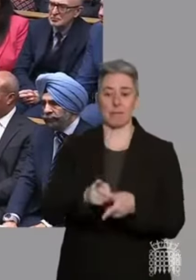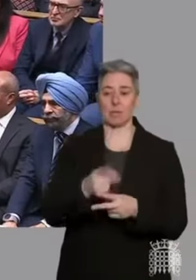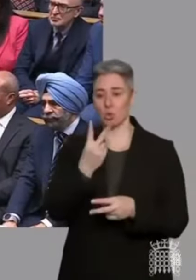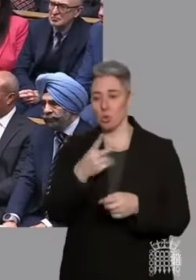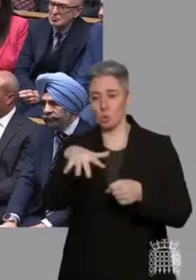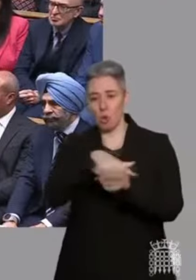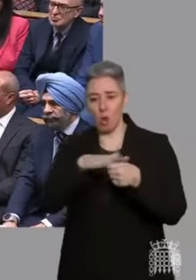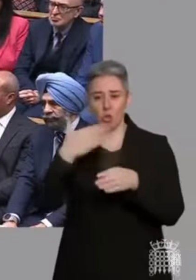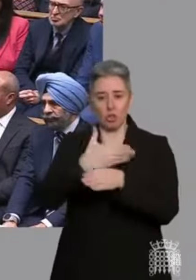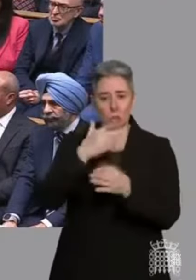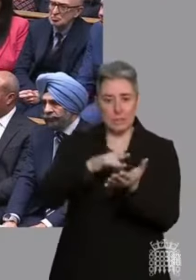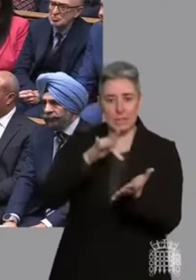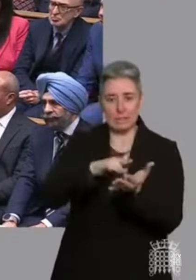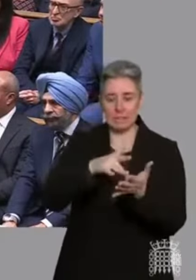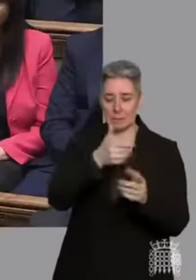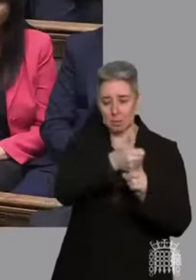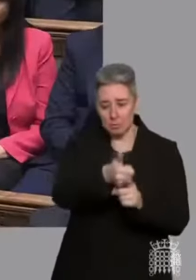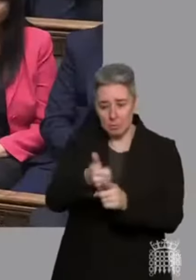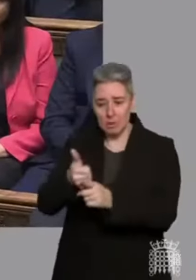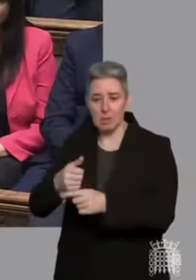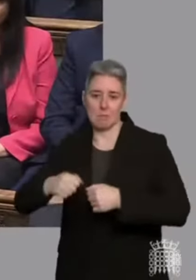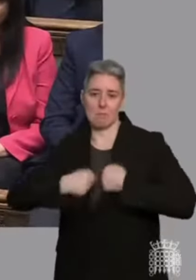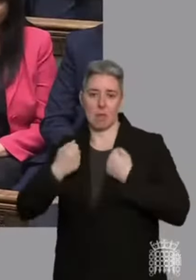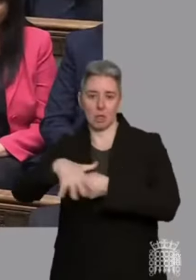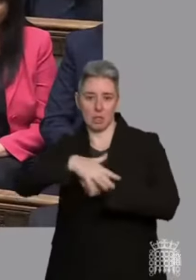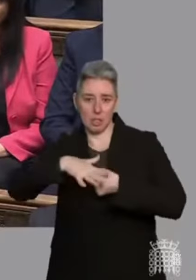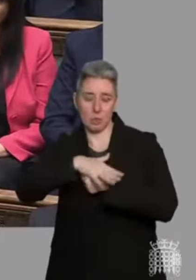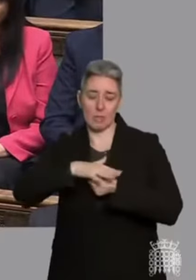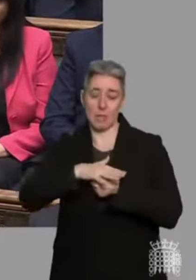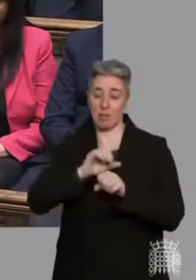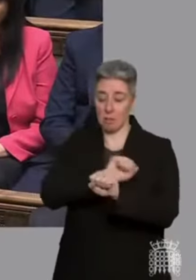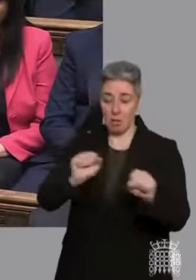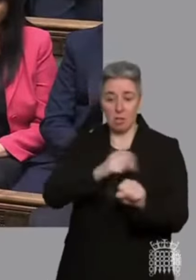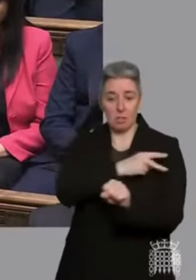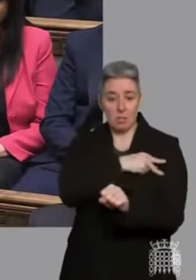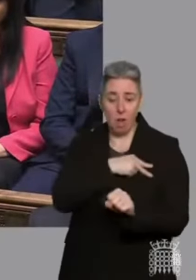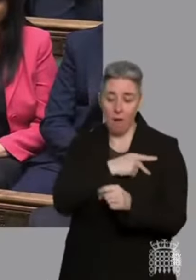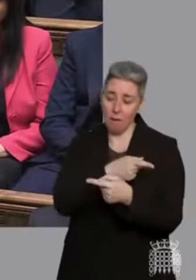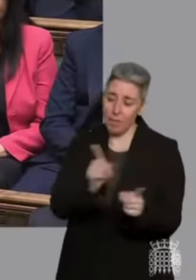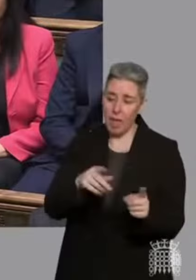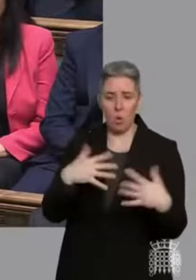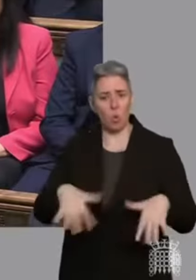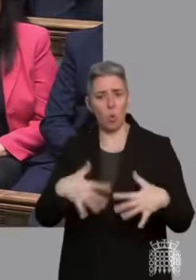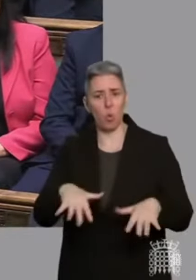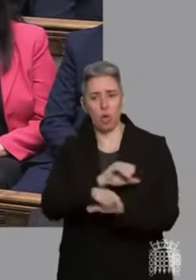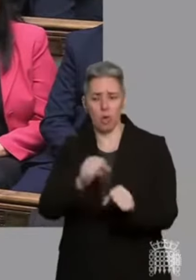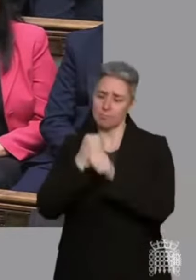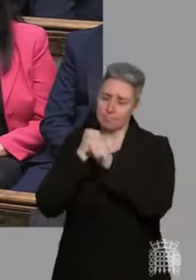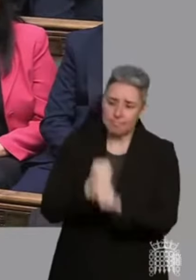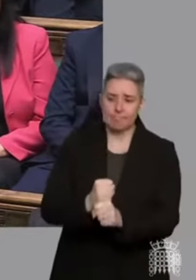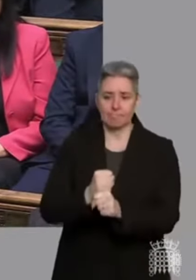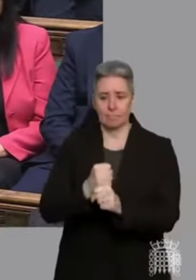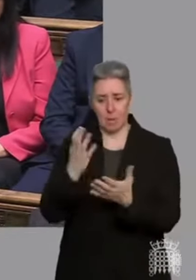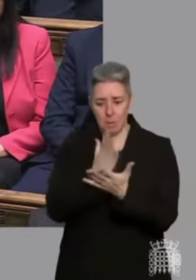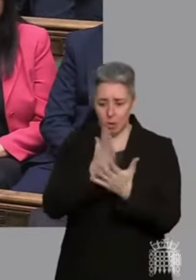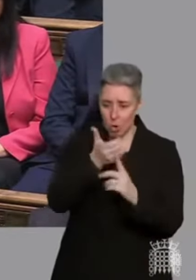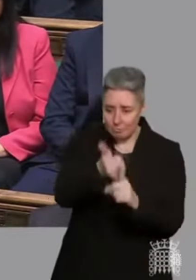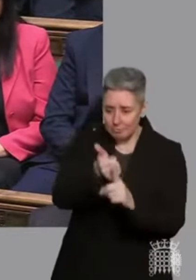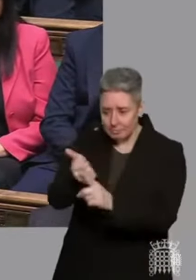The dedication of the staff I met to helping our local community, supporting people into work and adapting to the area's needs